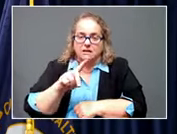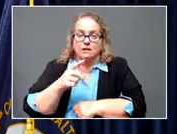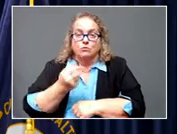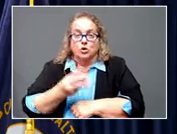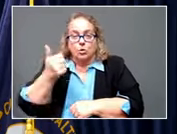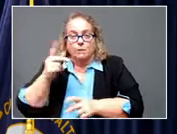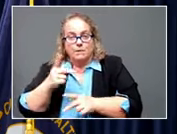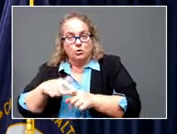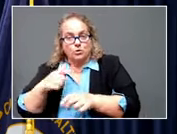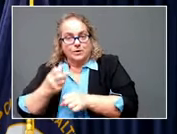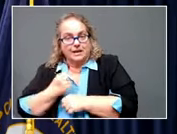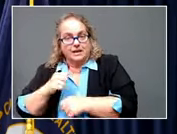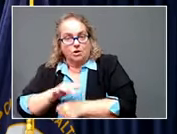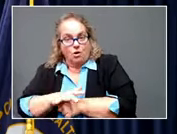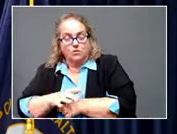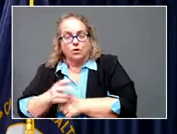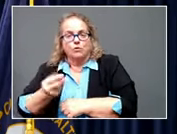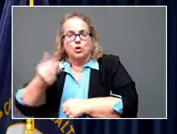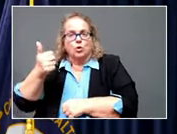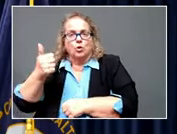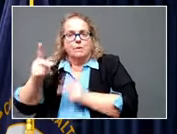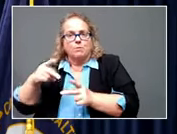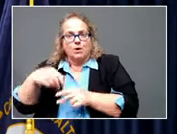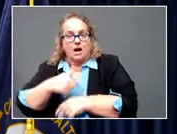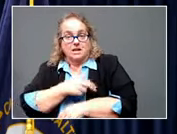hospitalized. Karen Czar.